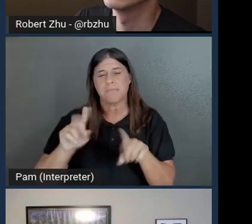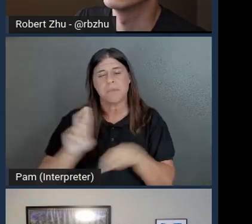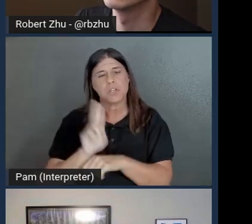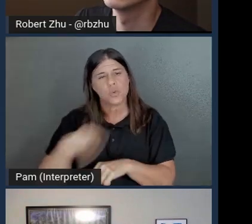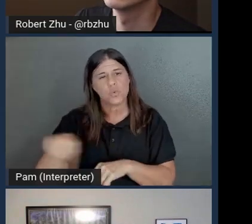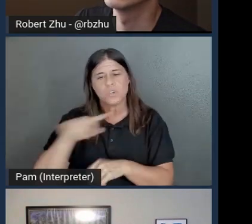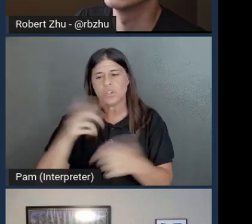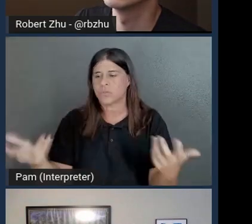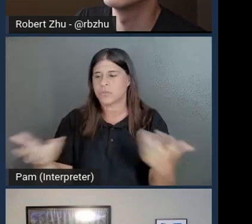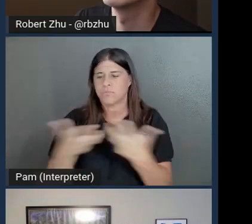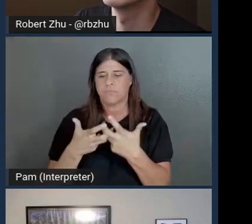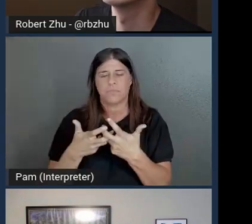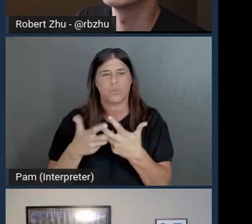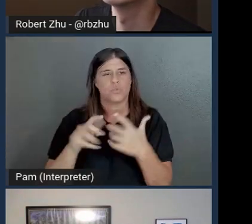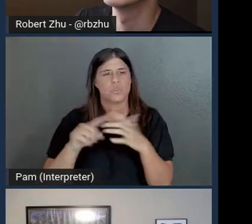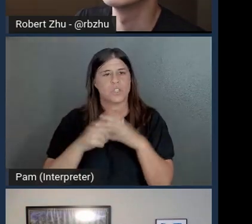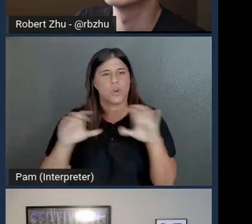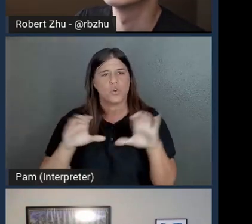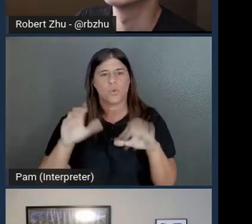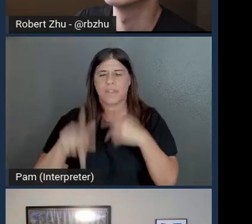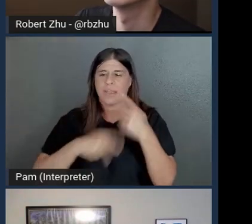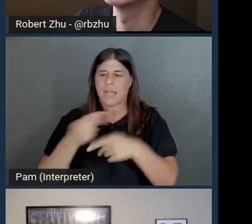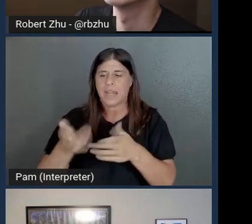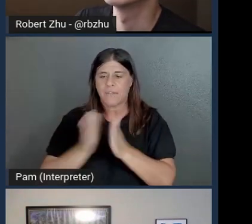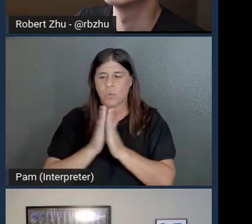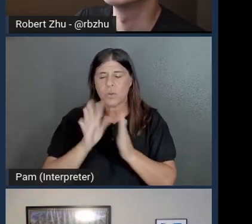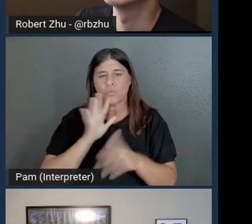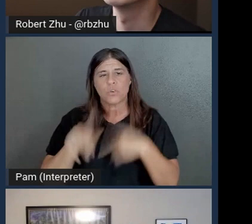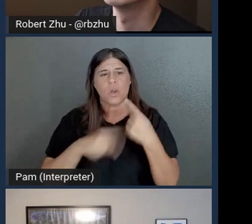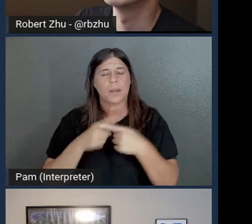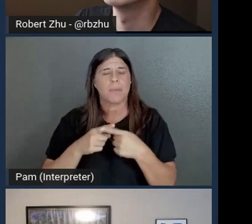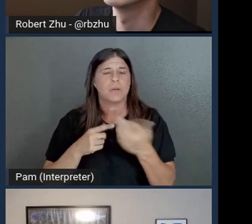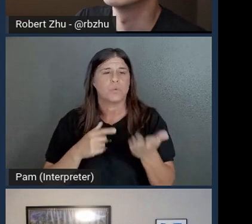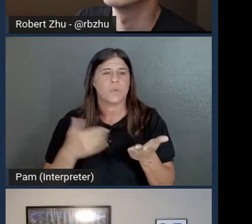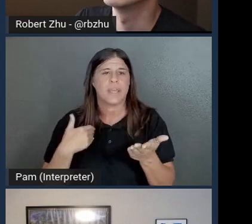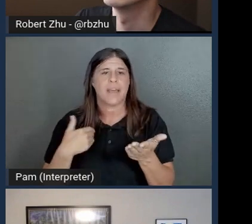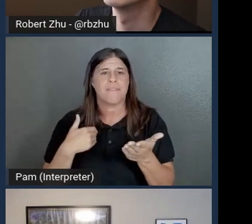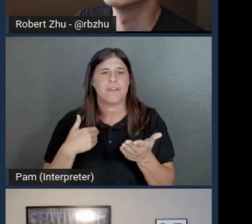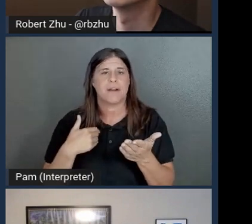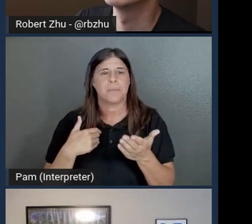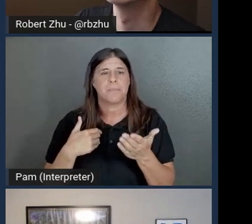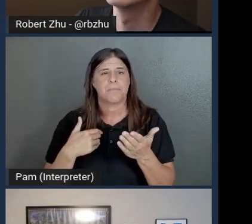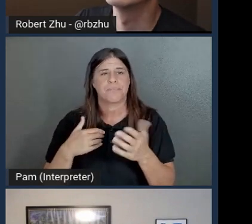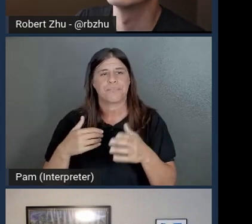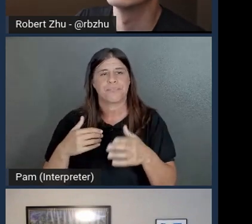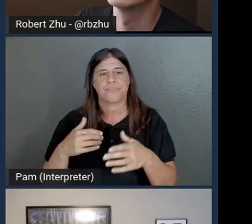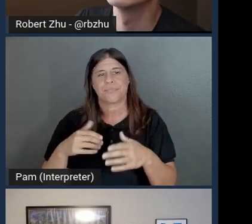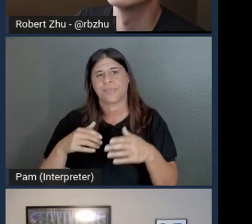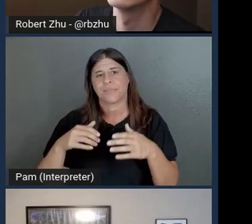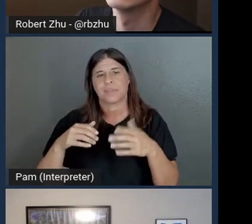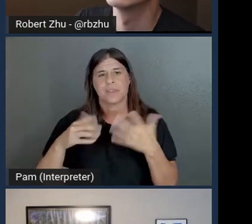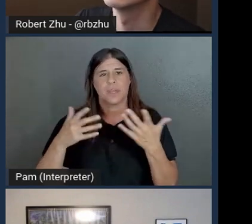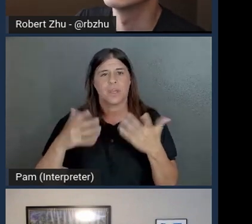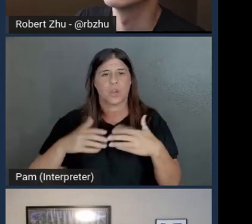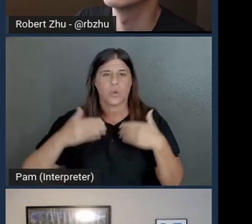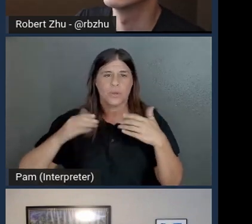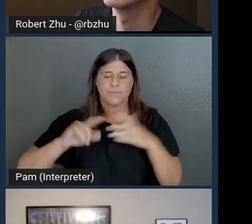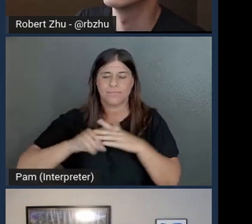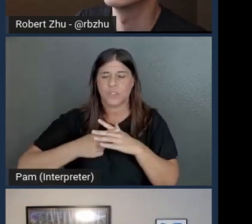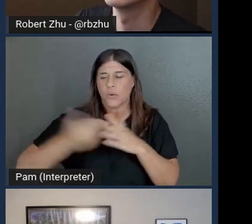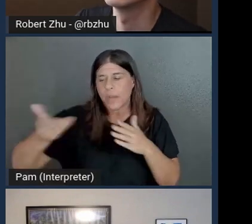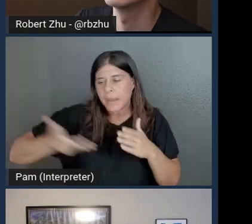to be able to start doing the types of queries we're talking about here. So we have a set of getting started ones, which are very introductory type